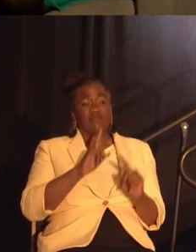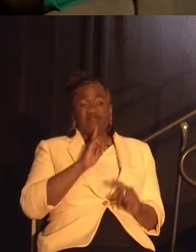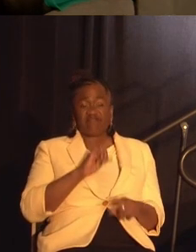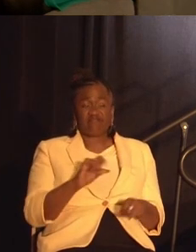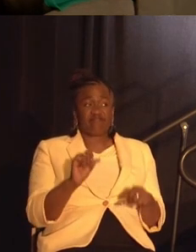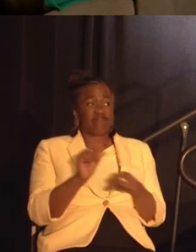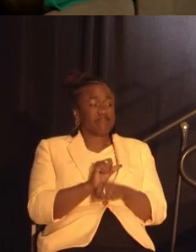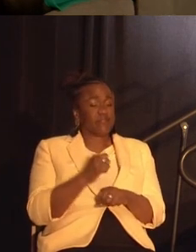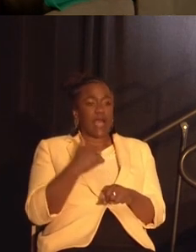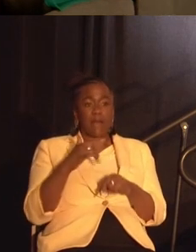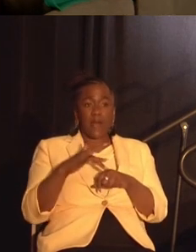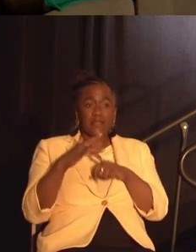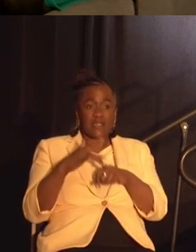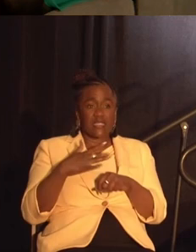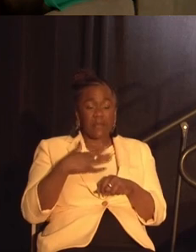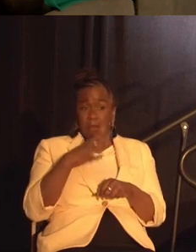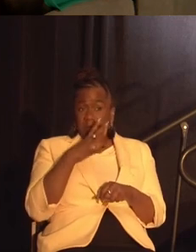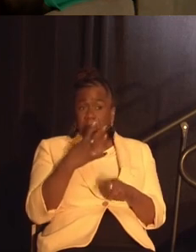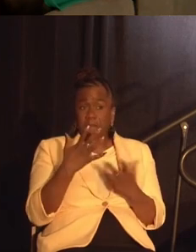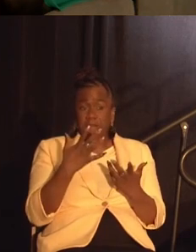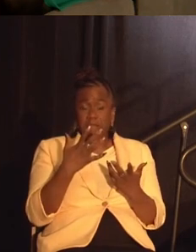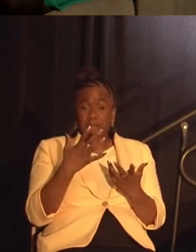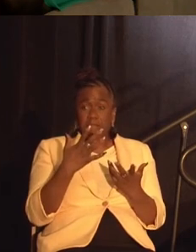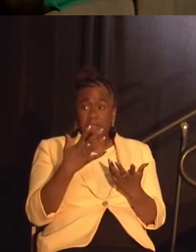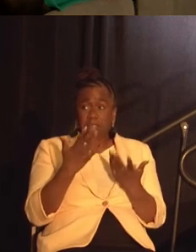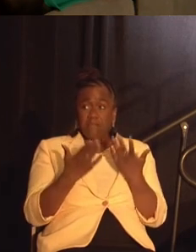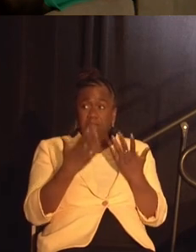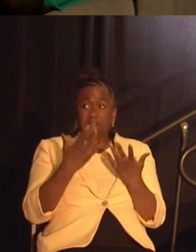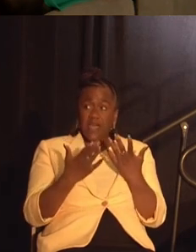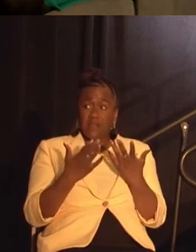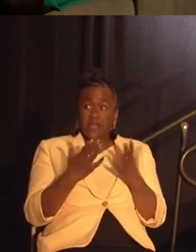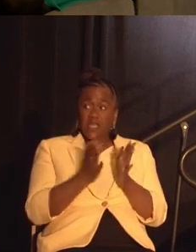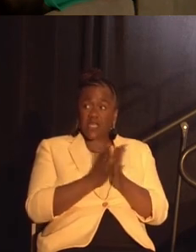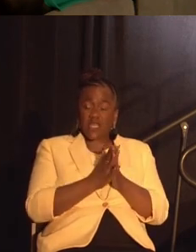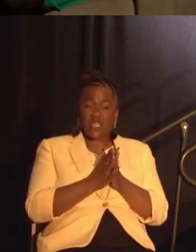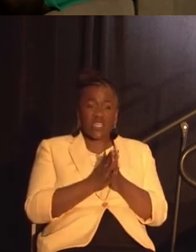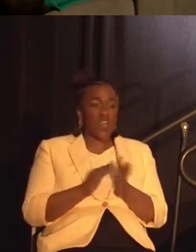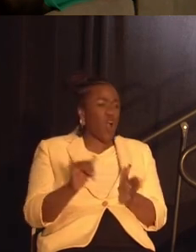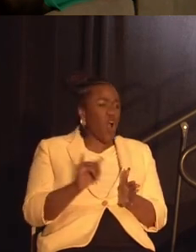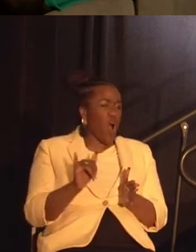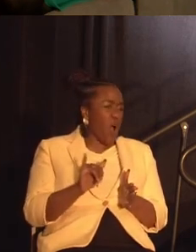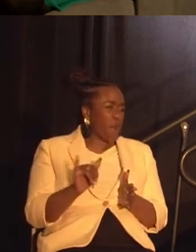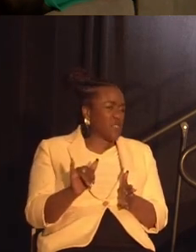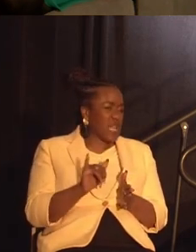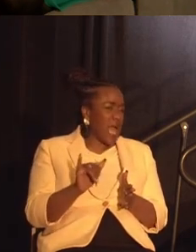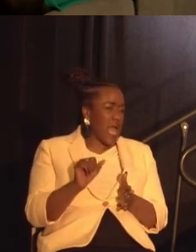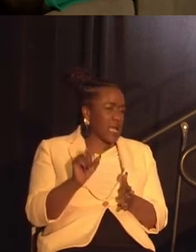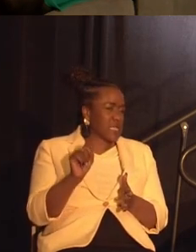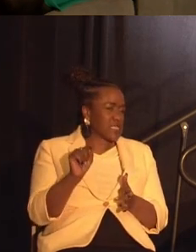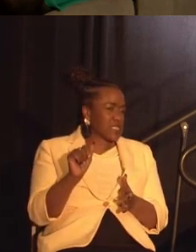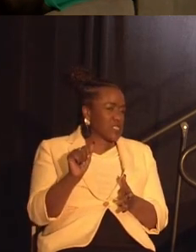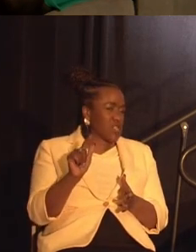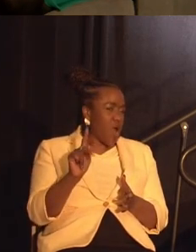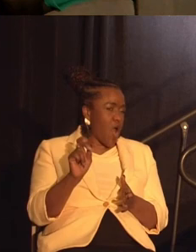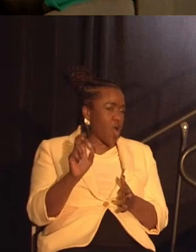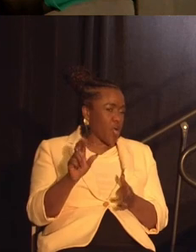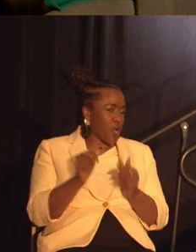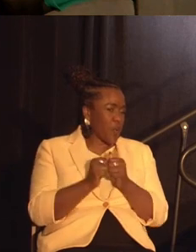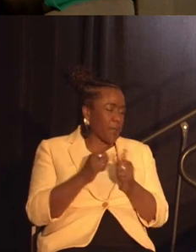I mean, I'm obsessed with my mom, maybe to a definitely stalkerish degree.